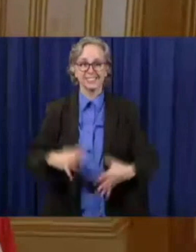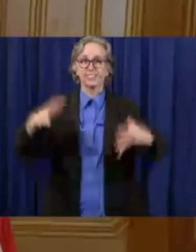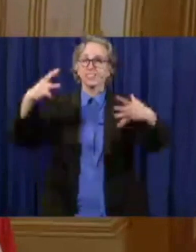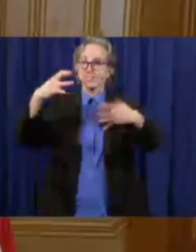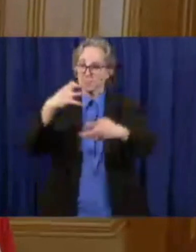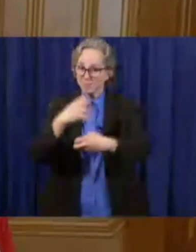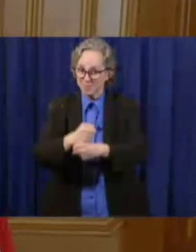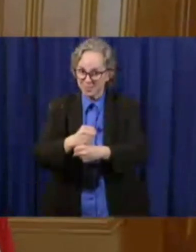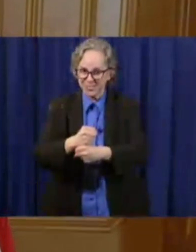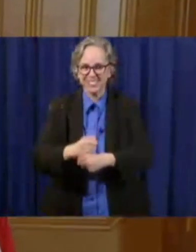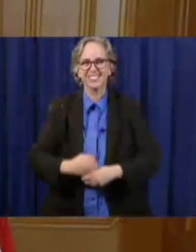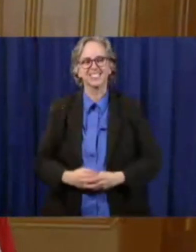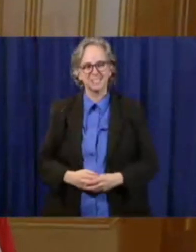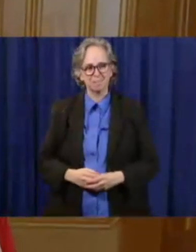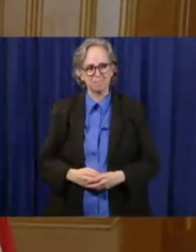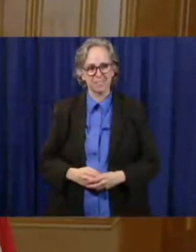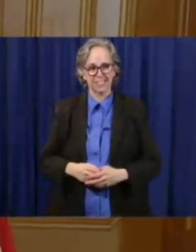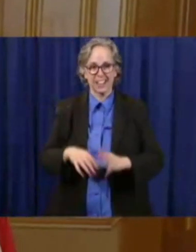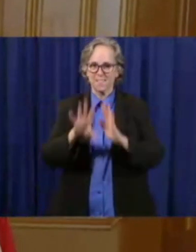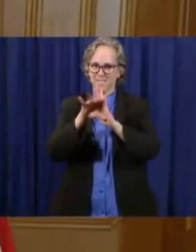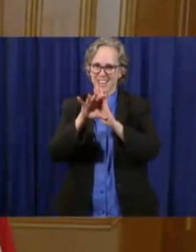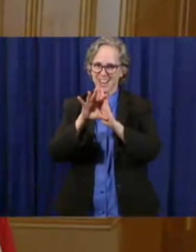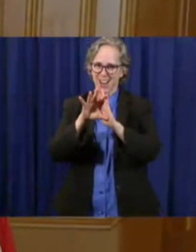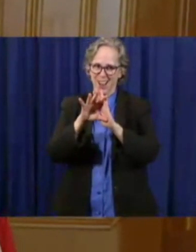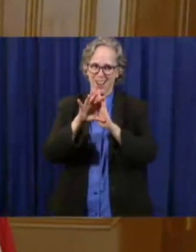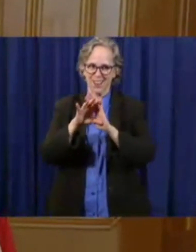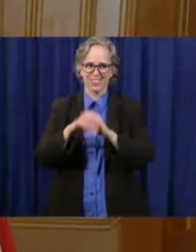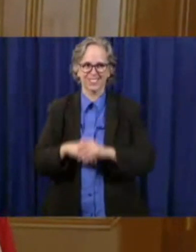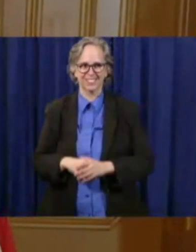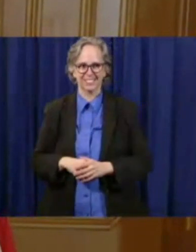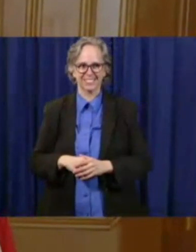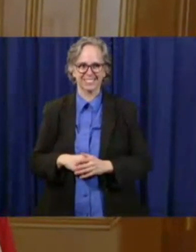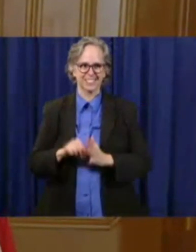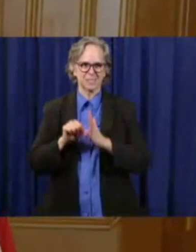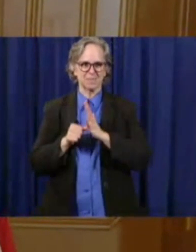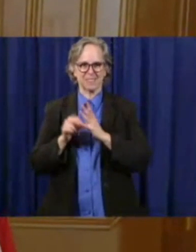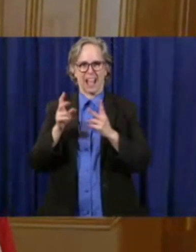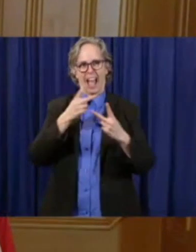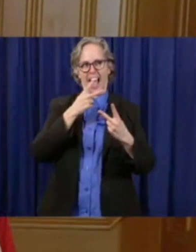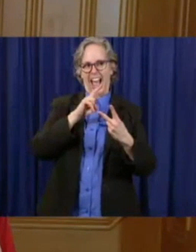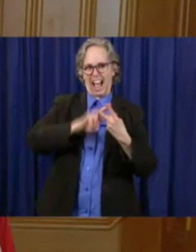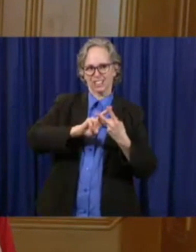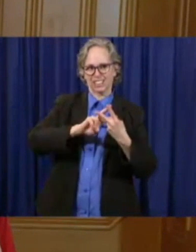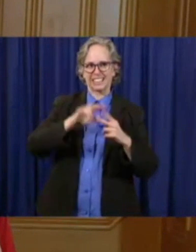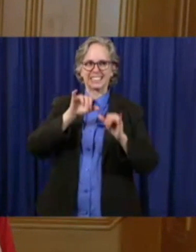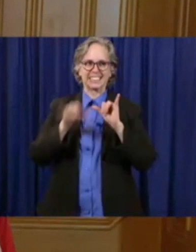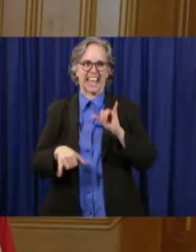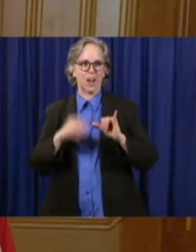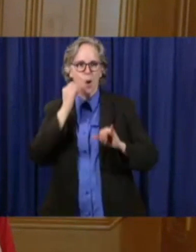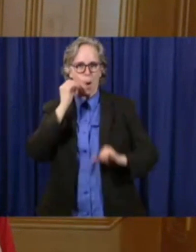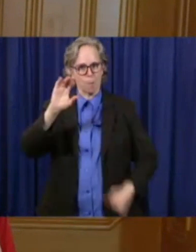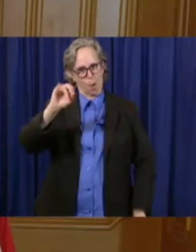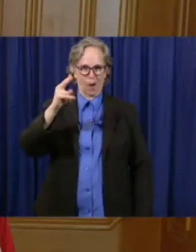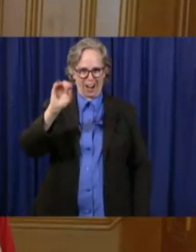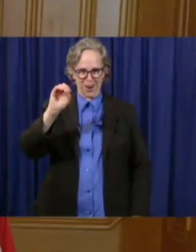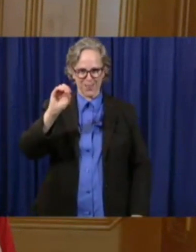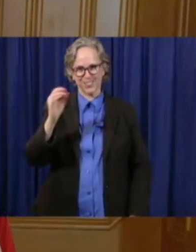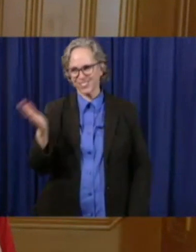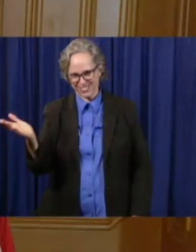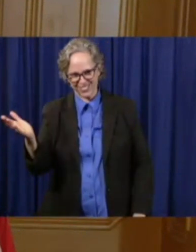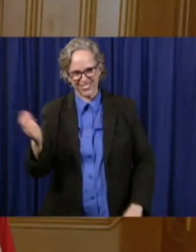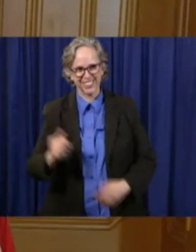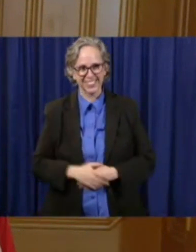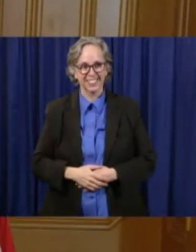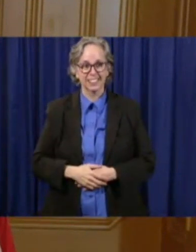video that highlights our hashtag stay at home Ohio effort. This features students from